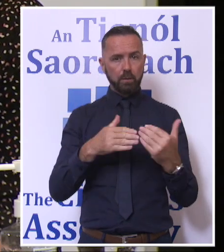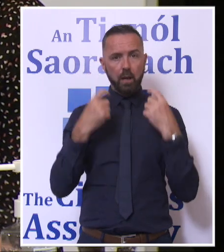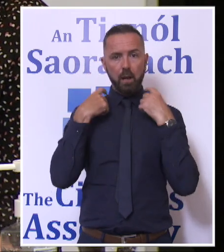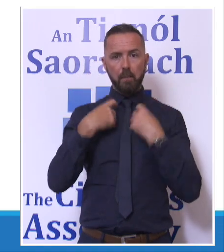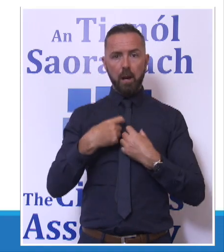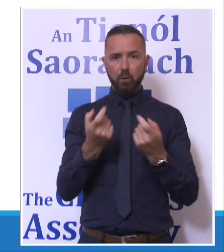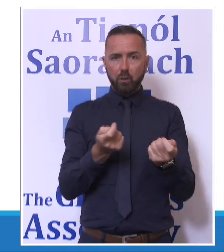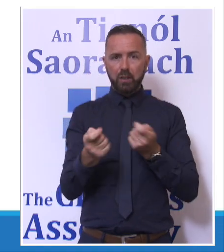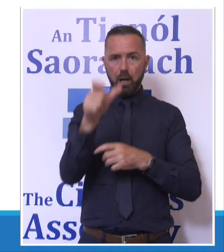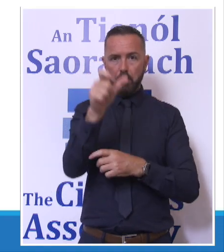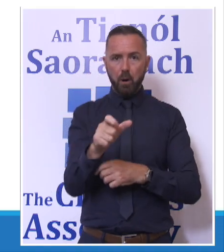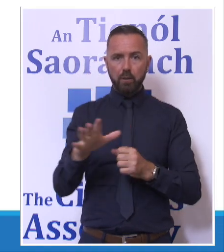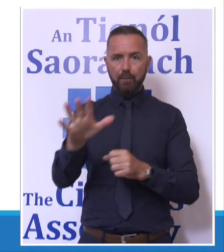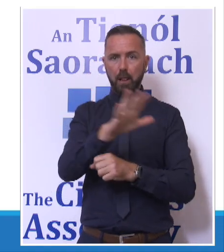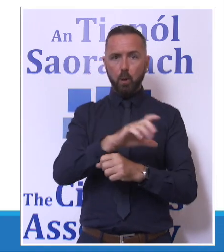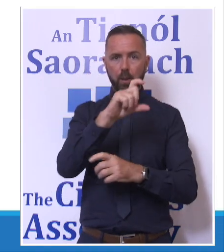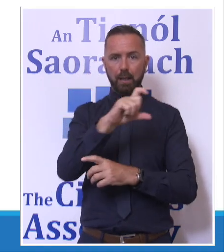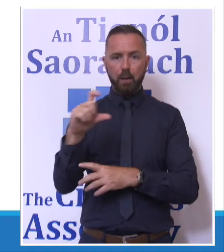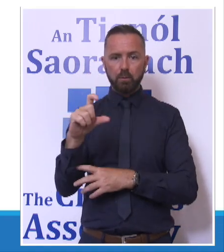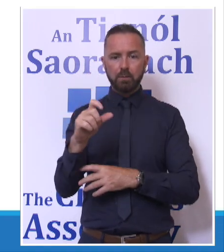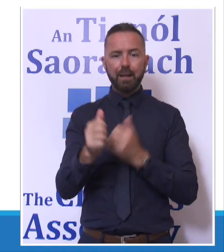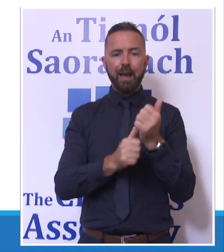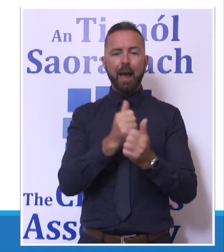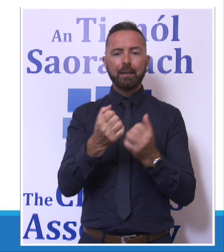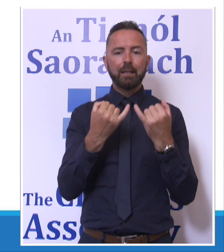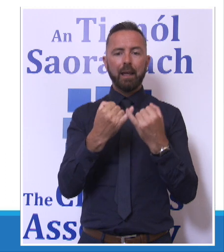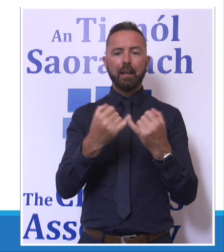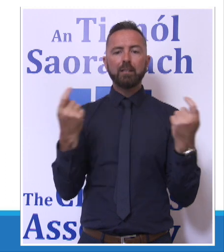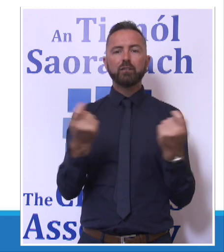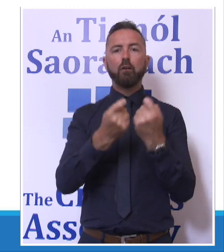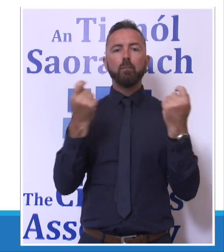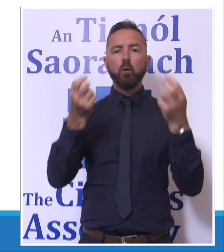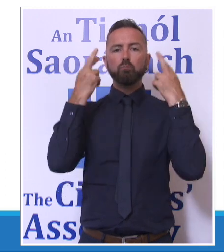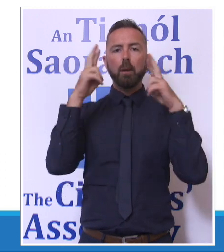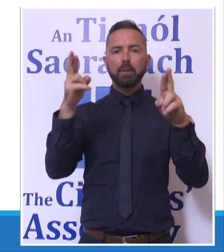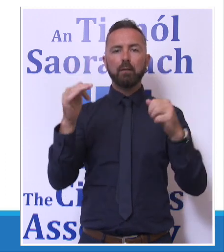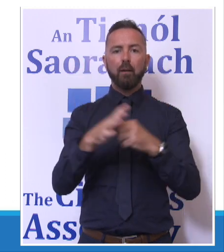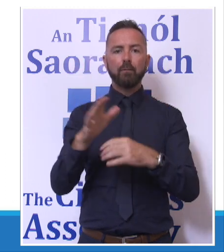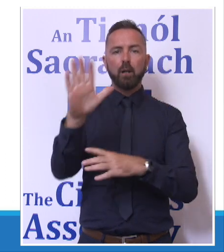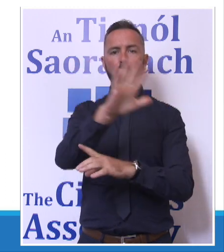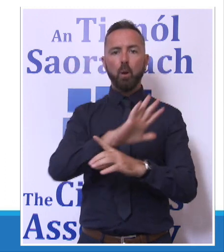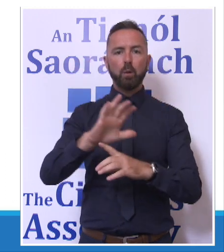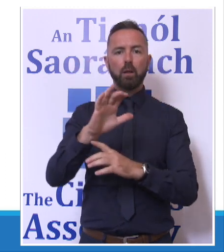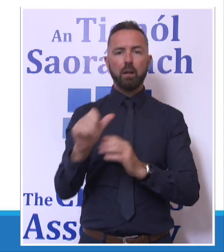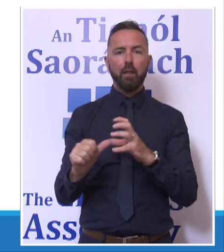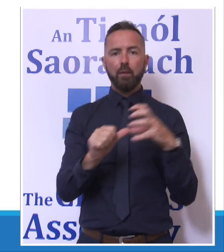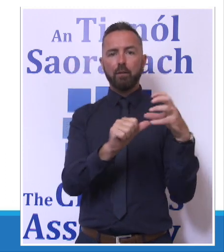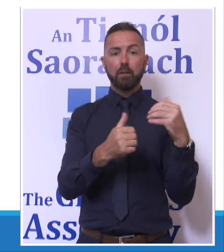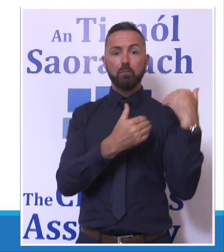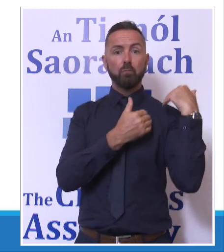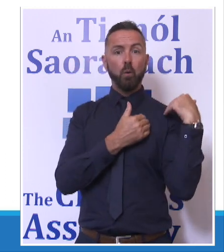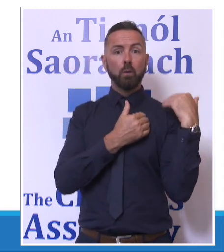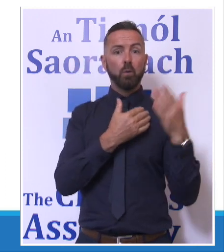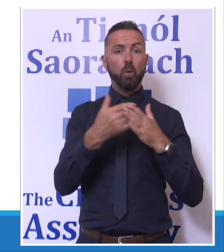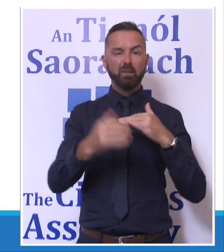the chairperson of the local council, and they act as a ceremonial representative of the local authority. Their role is largely